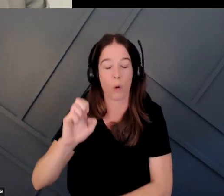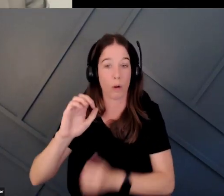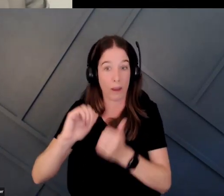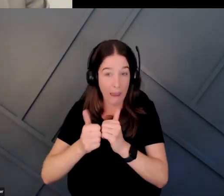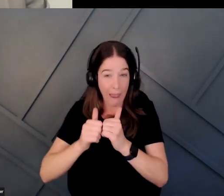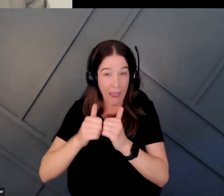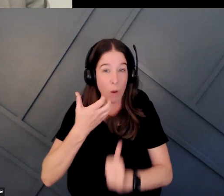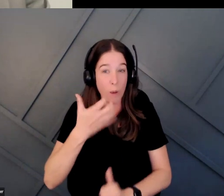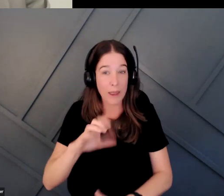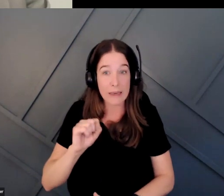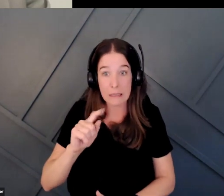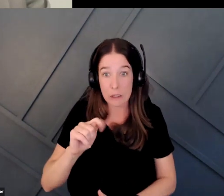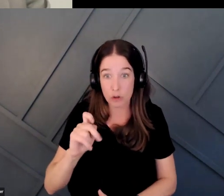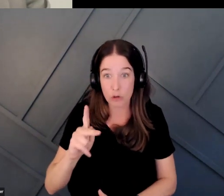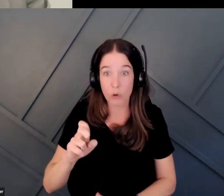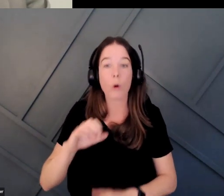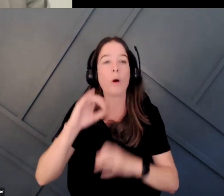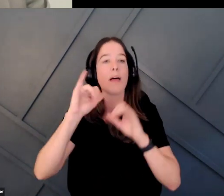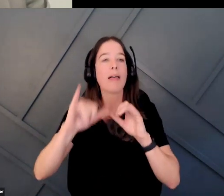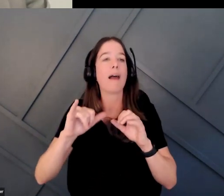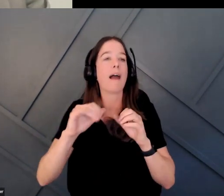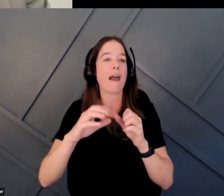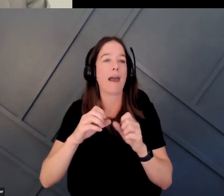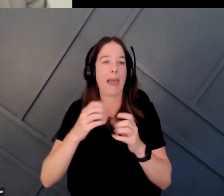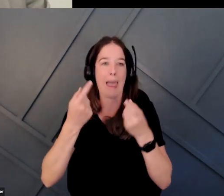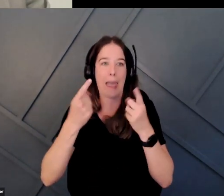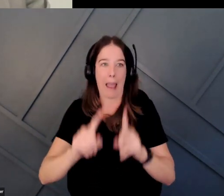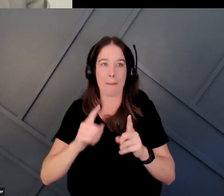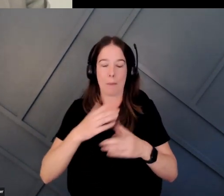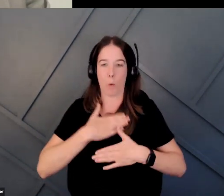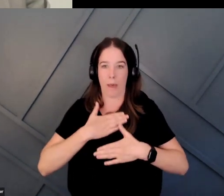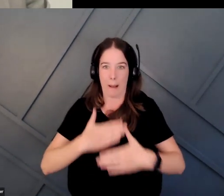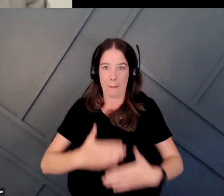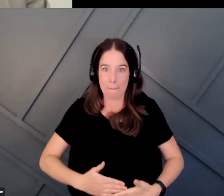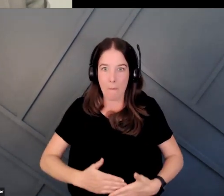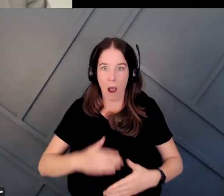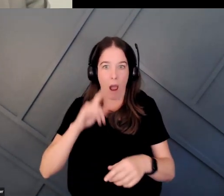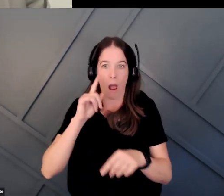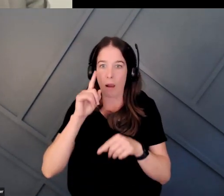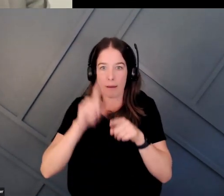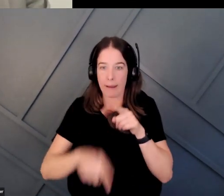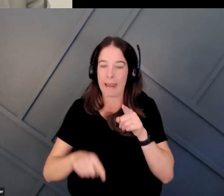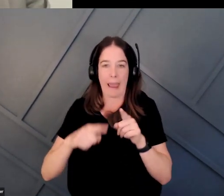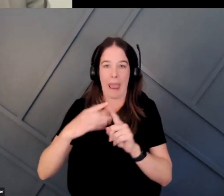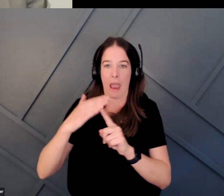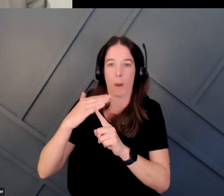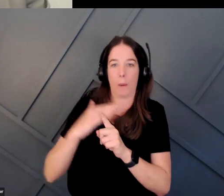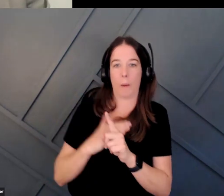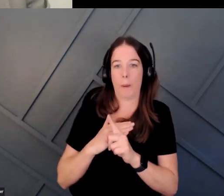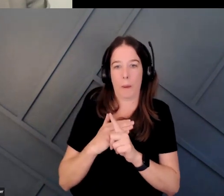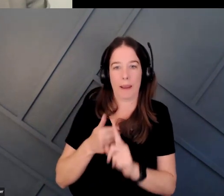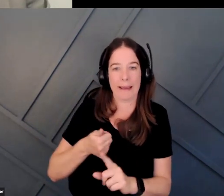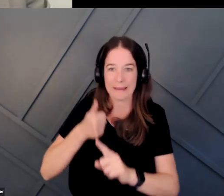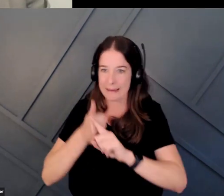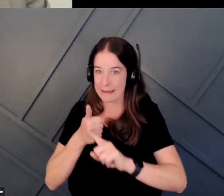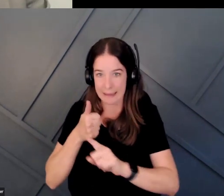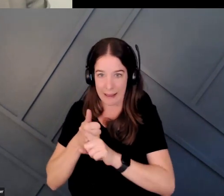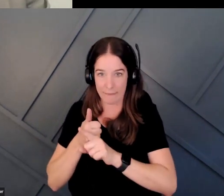this occurs, toxins that are normally confined to the gut are released into the bloodstream, which can cause clots around the